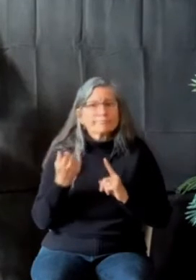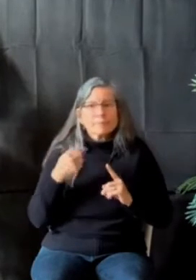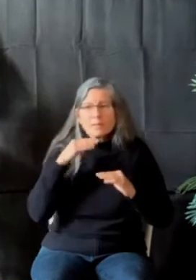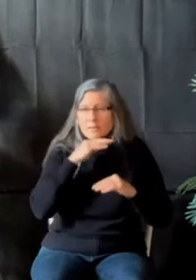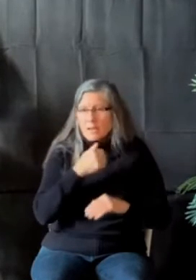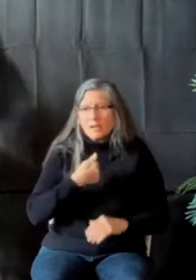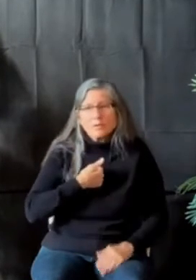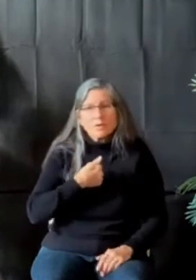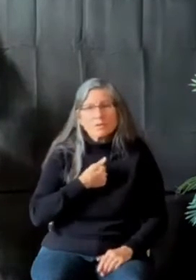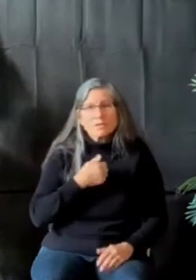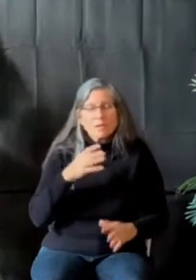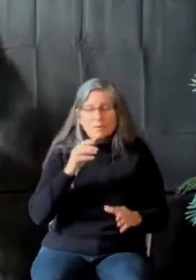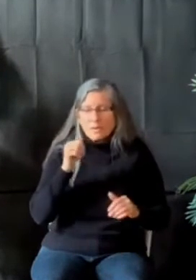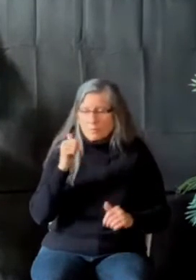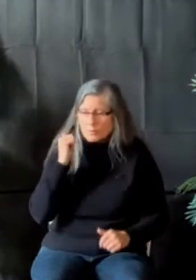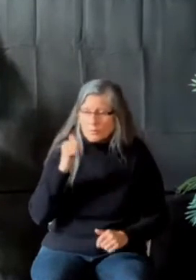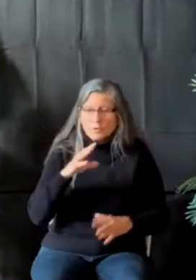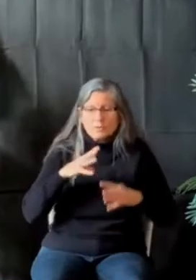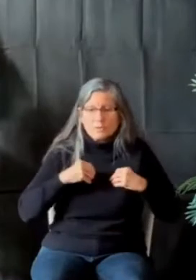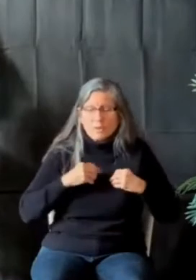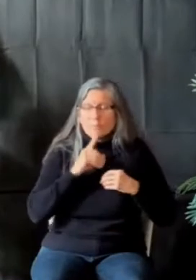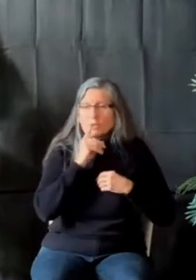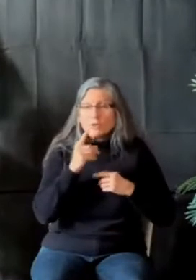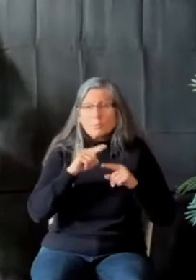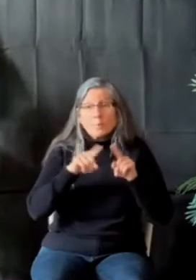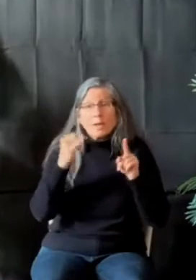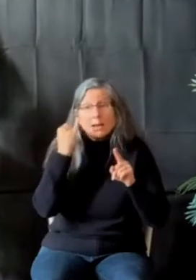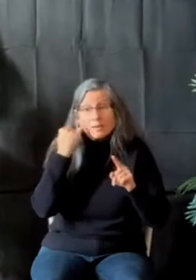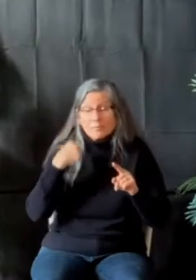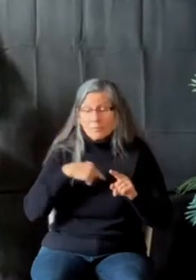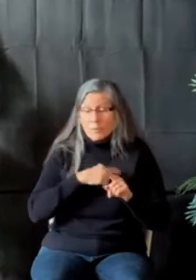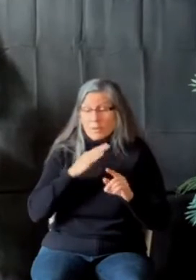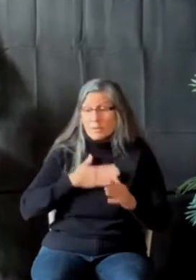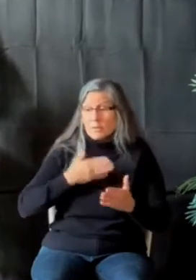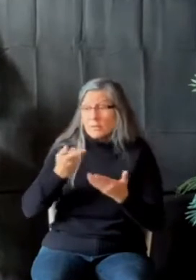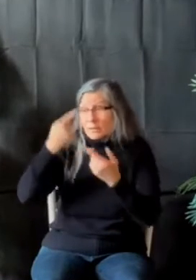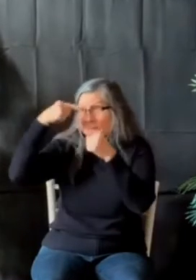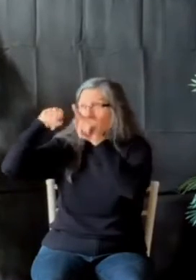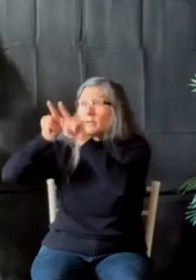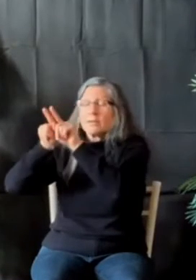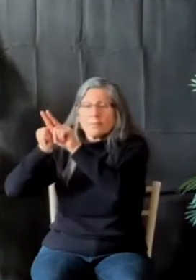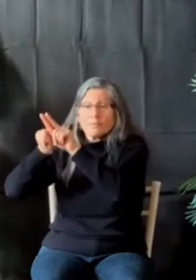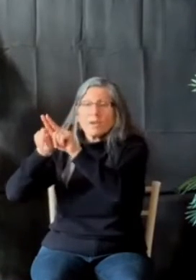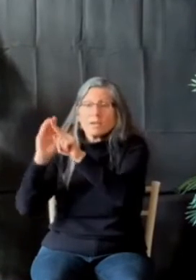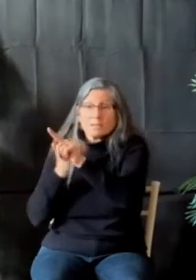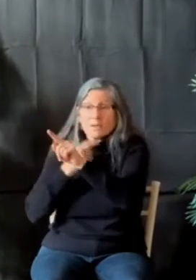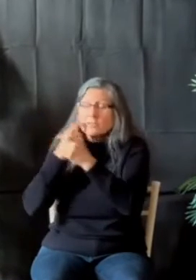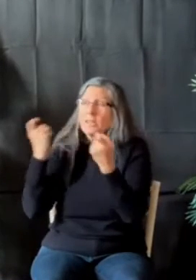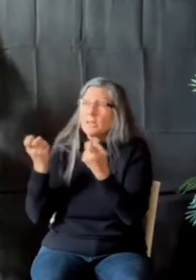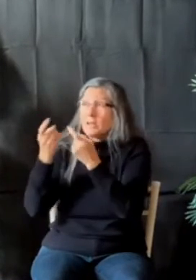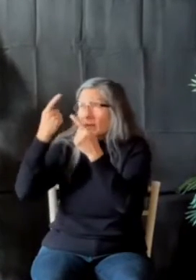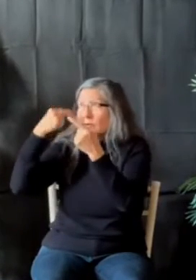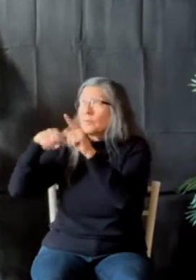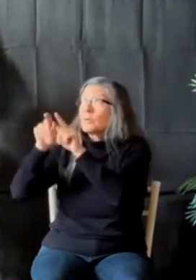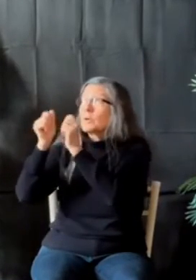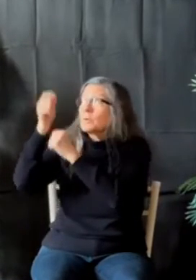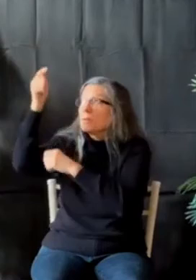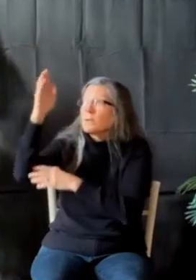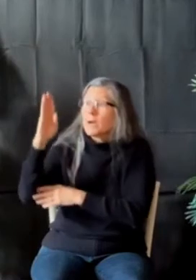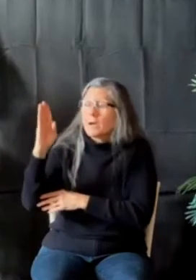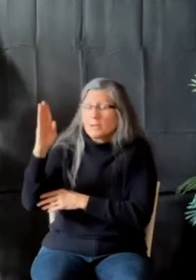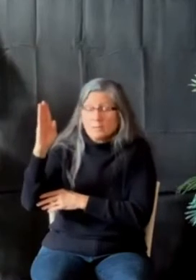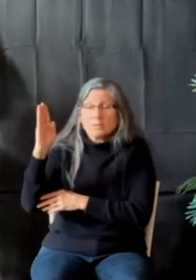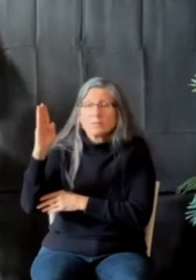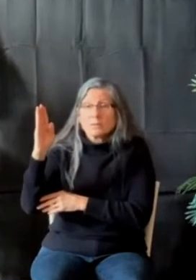But if we confess our sins. There's that word confess again. It means to agree with God. If